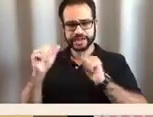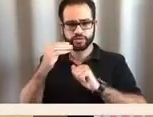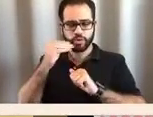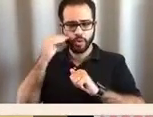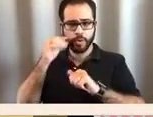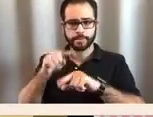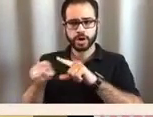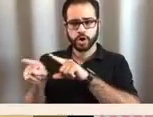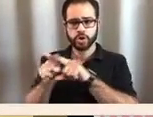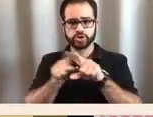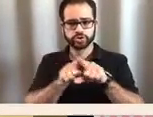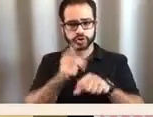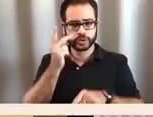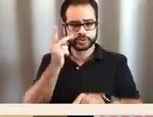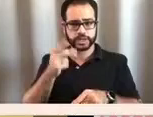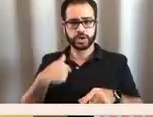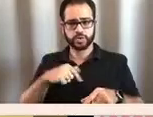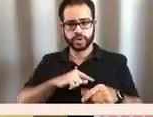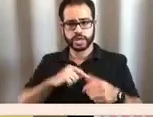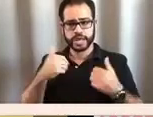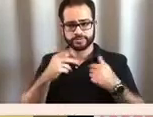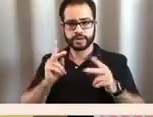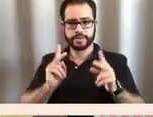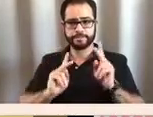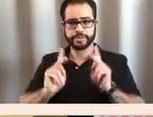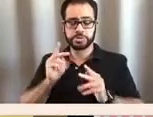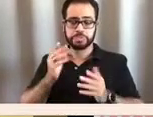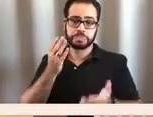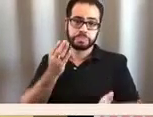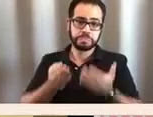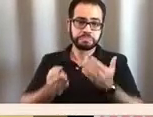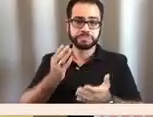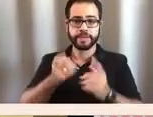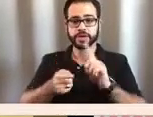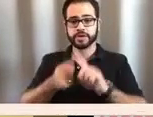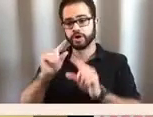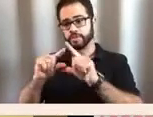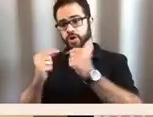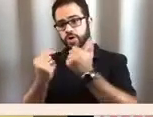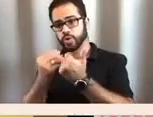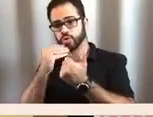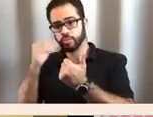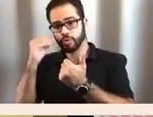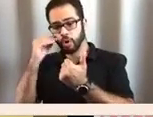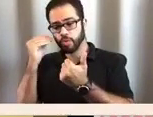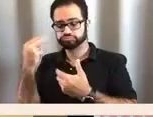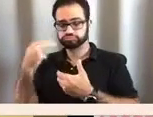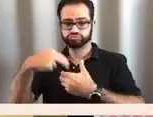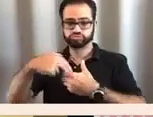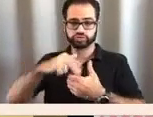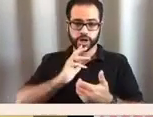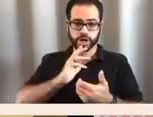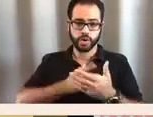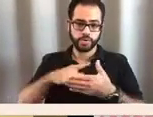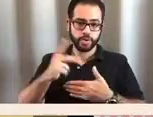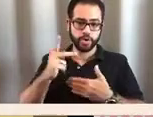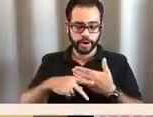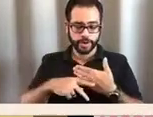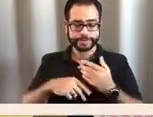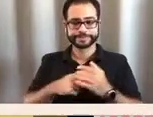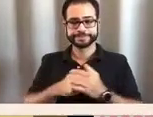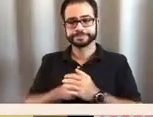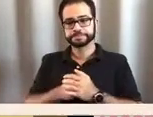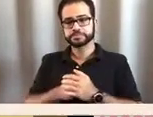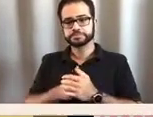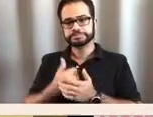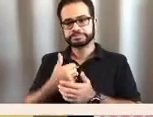also see that we have individuals who may have come from a group home who come into our programs. And then